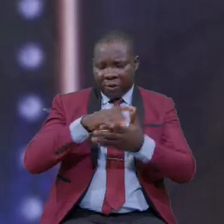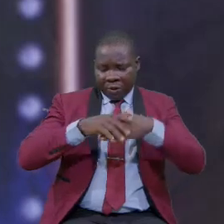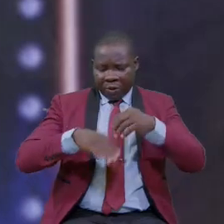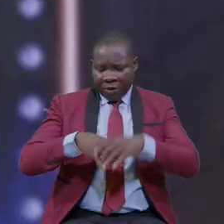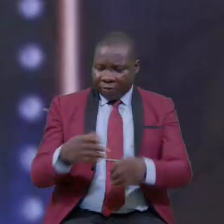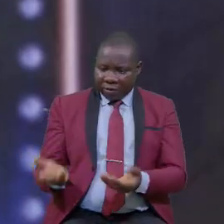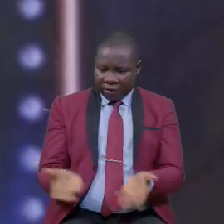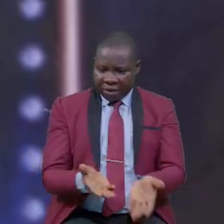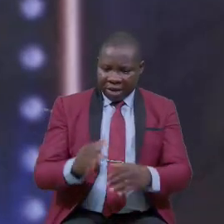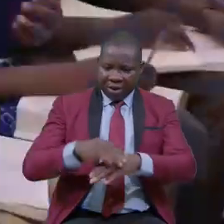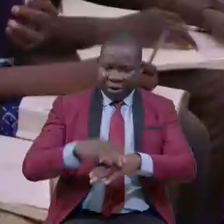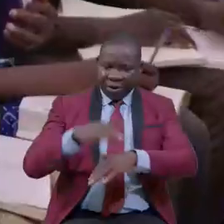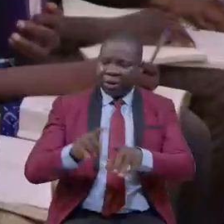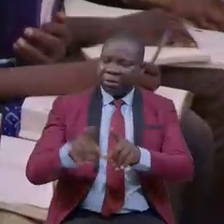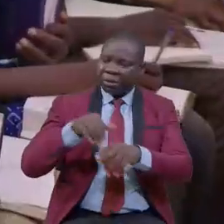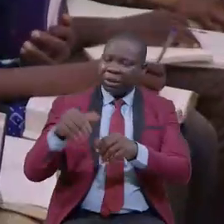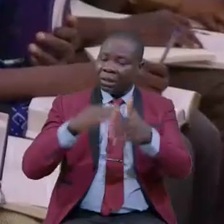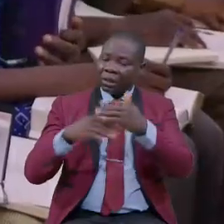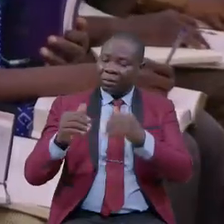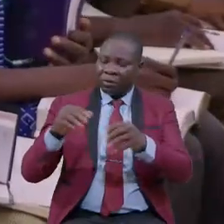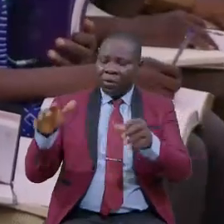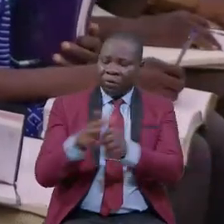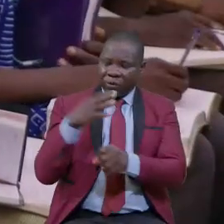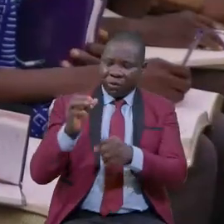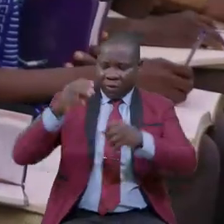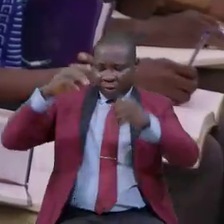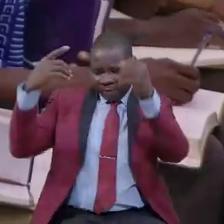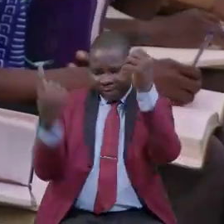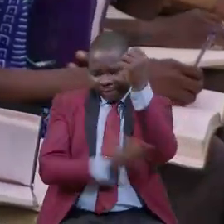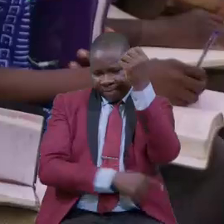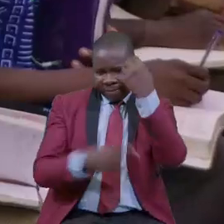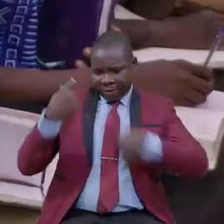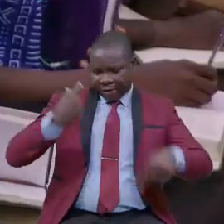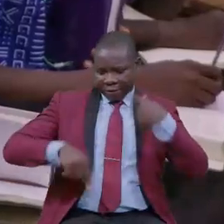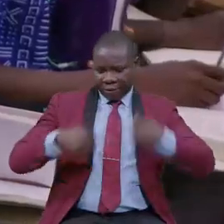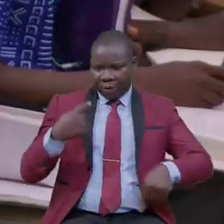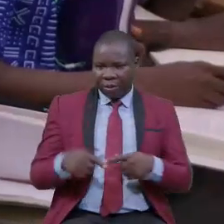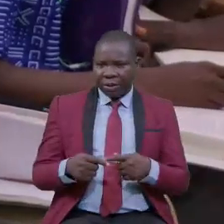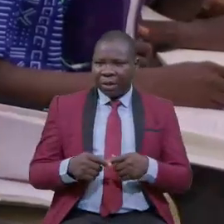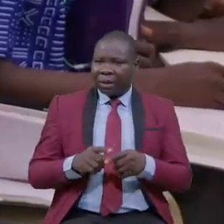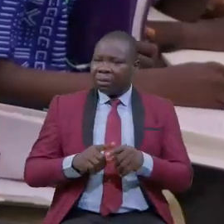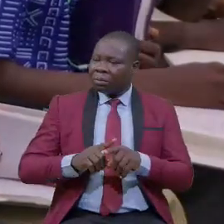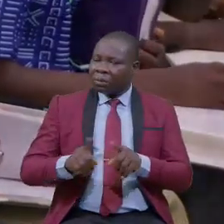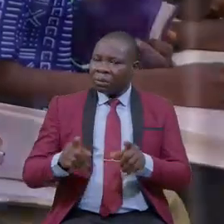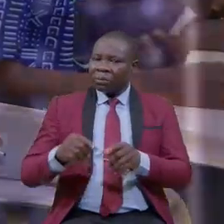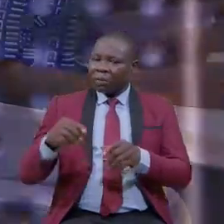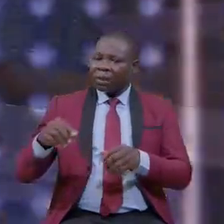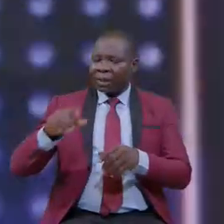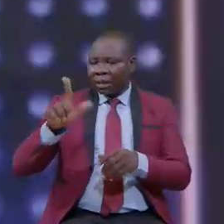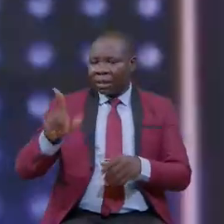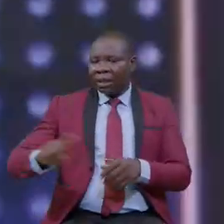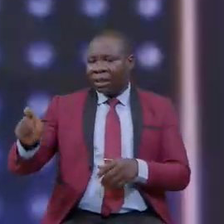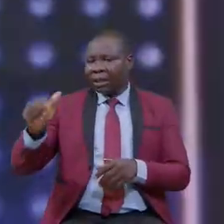a simple thing but now he is comforted and thou art